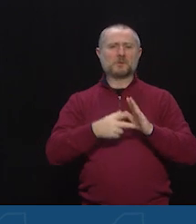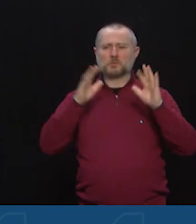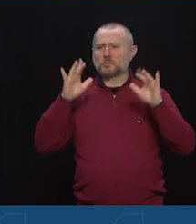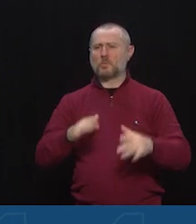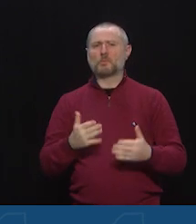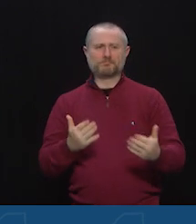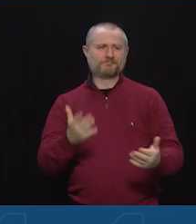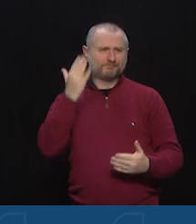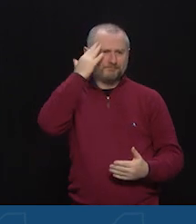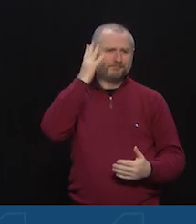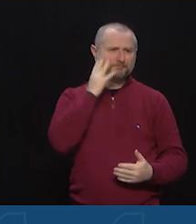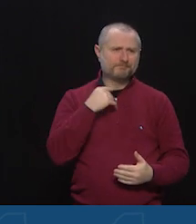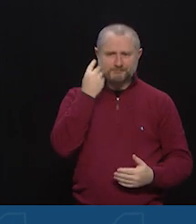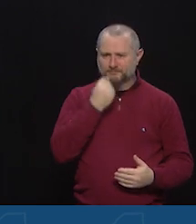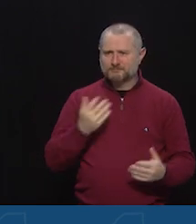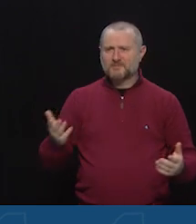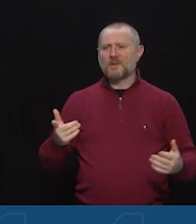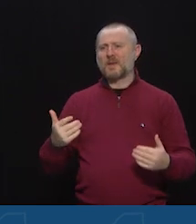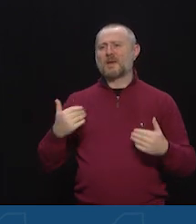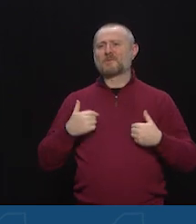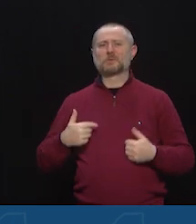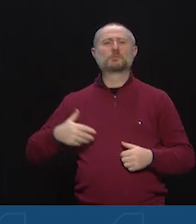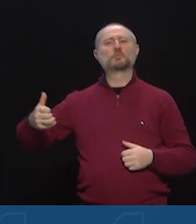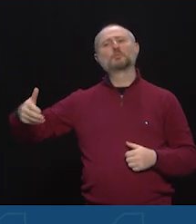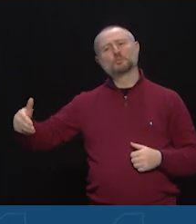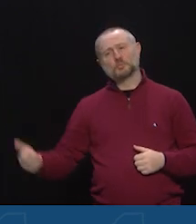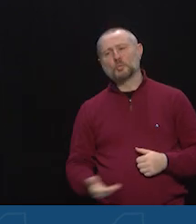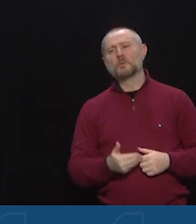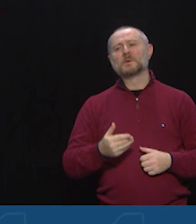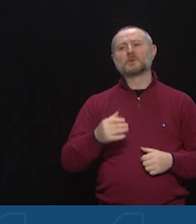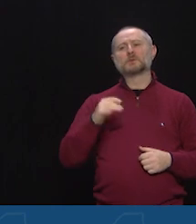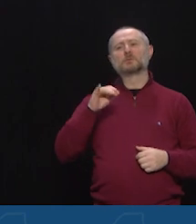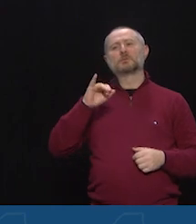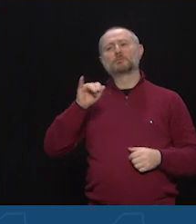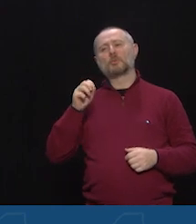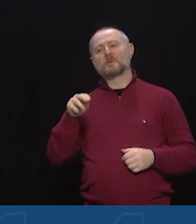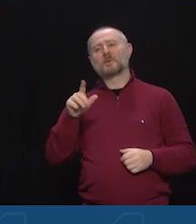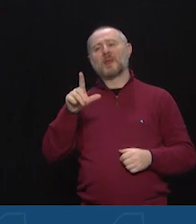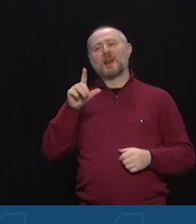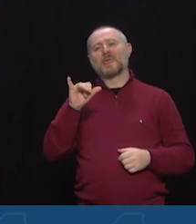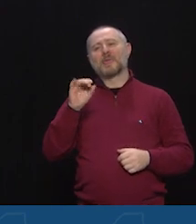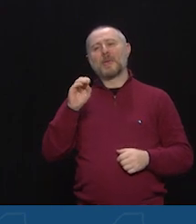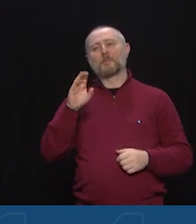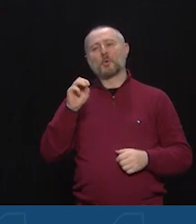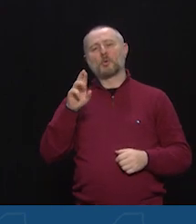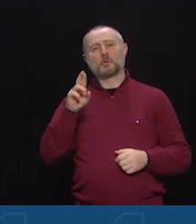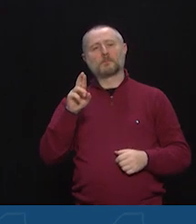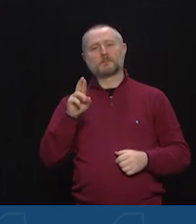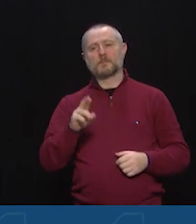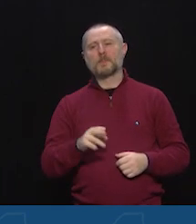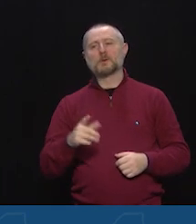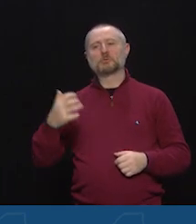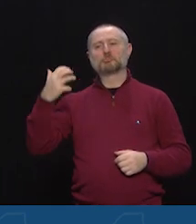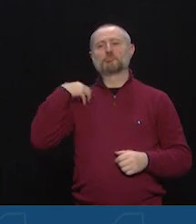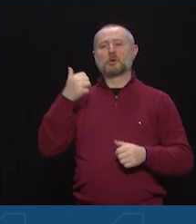Let me take a moment and introduce my colleague, Jano Lieber, the chairman and CEO of MTA.